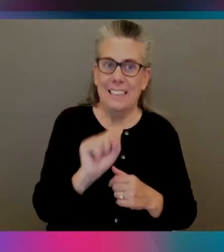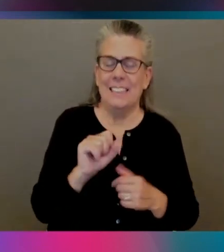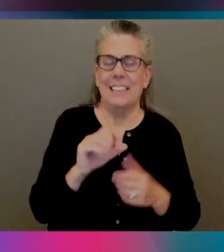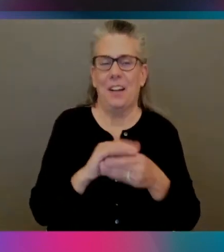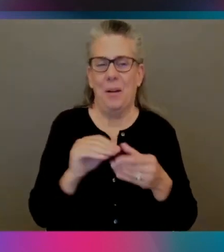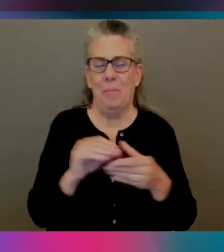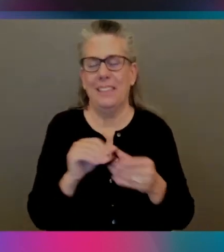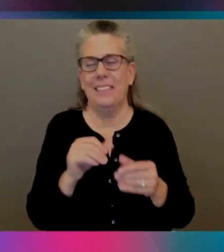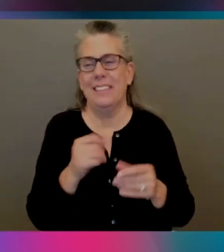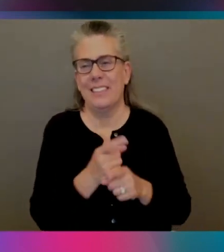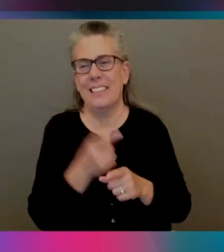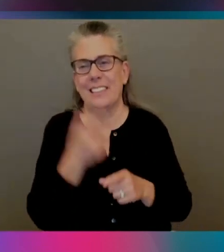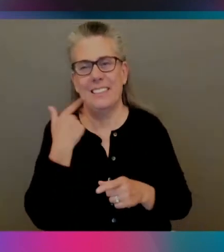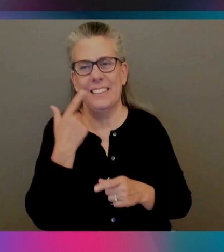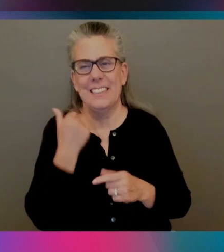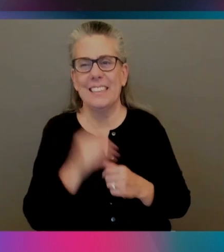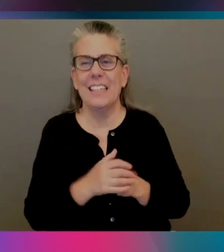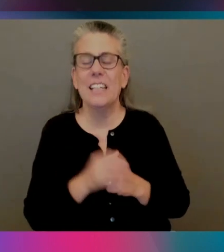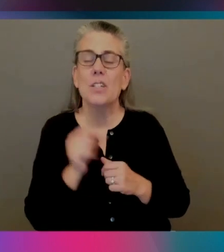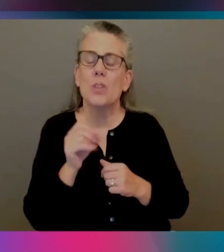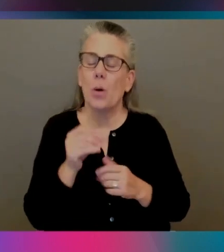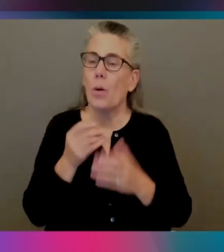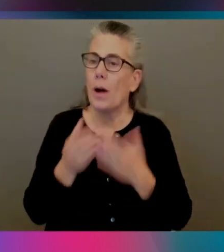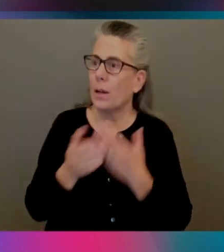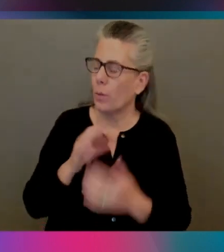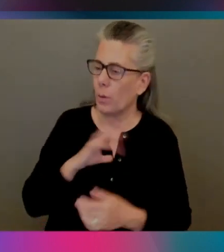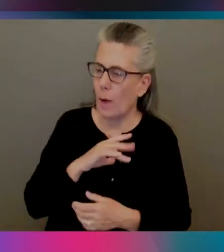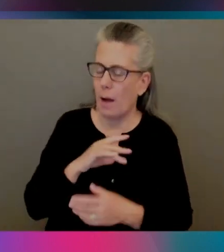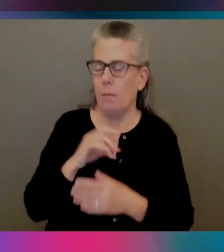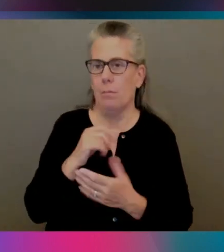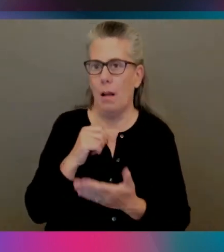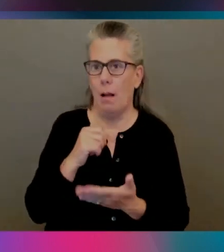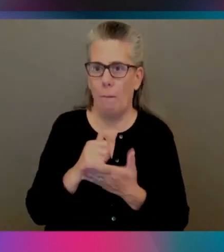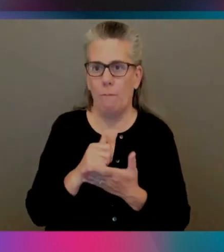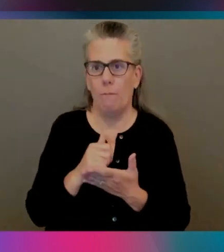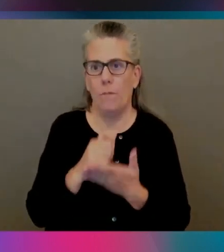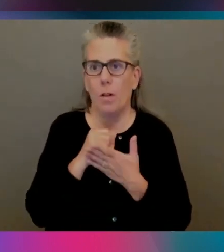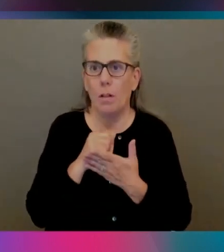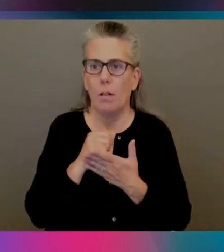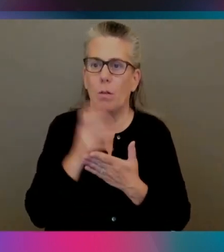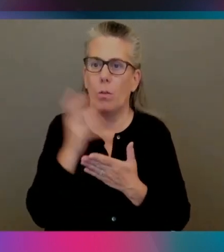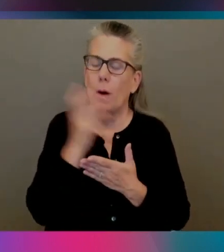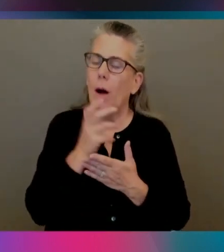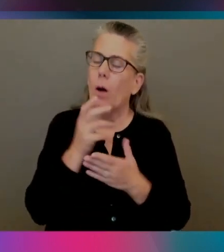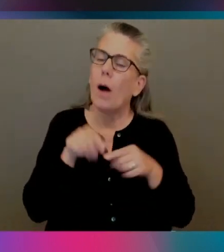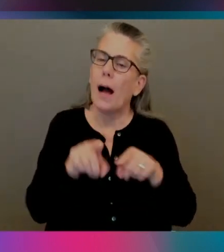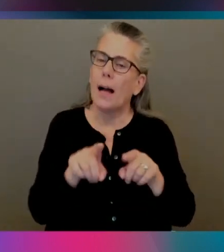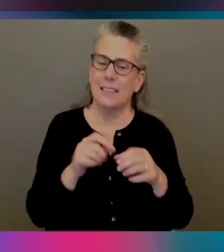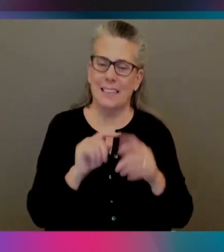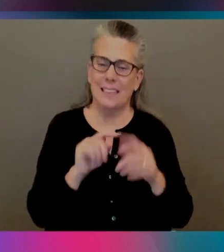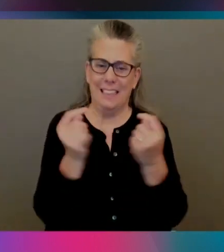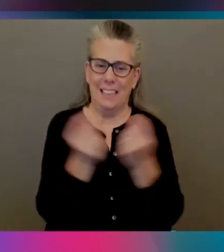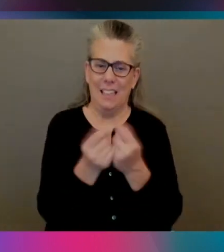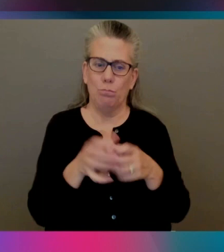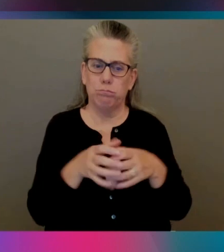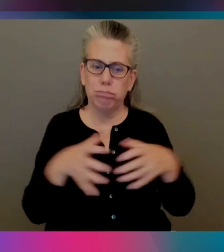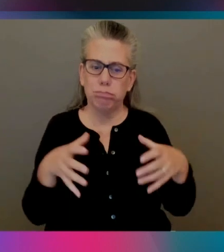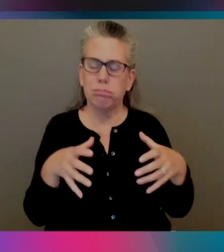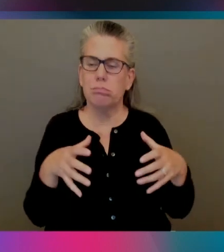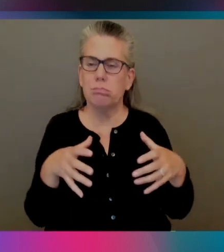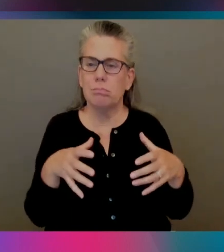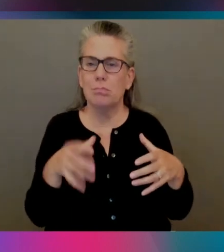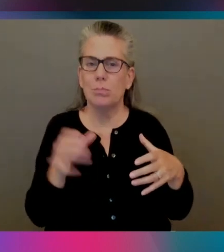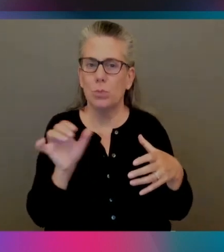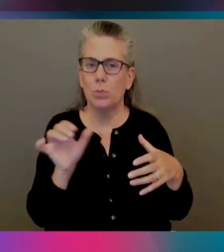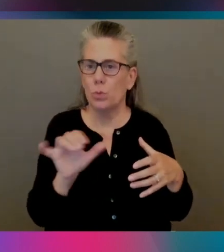that's super helpful. You know, especially as your team grows. I don't know if you've ever had this. I'm sure you